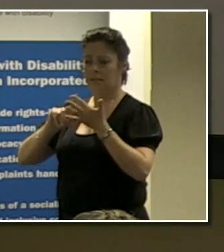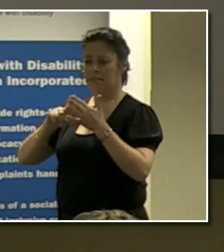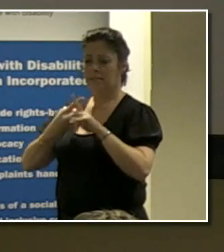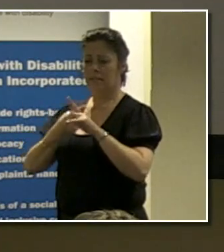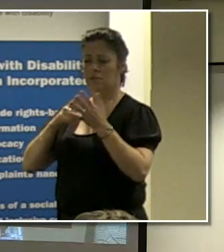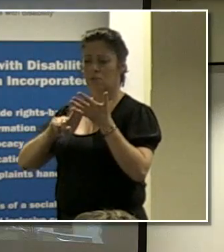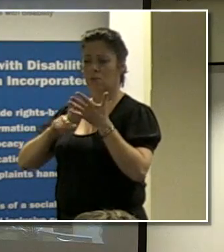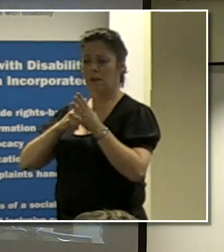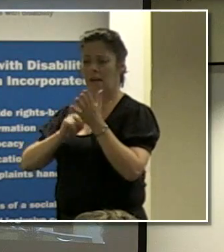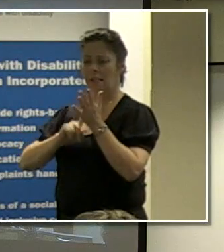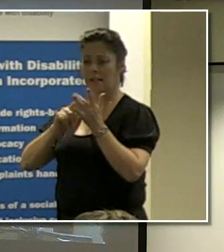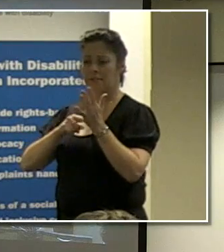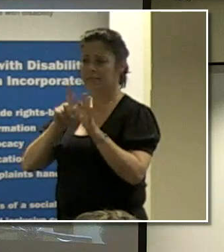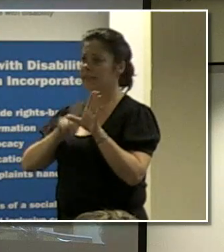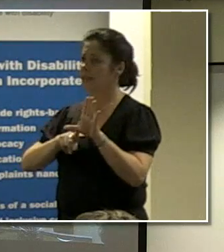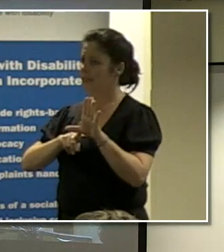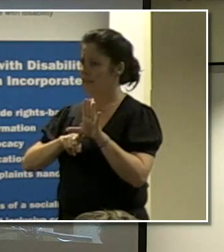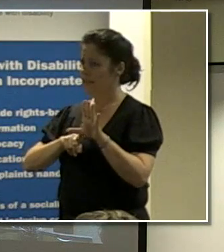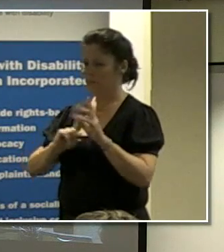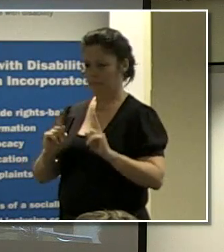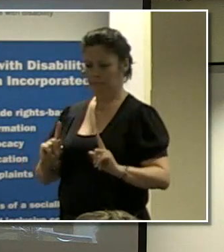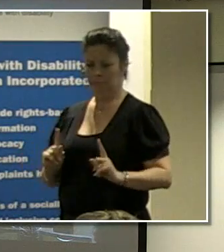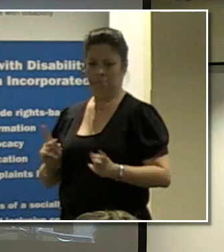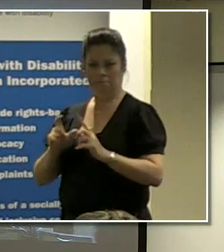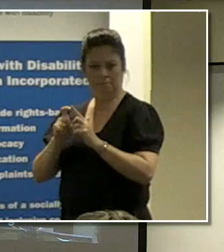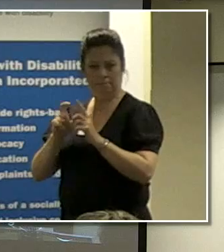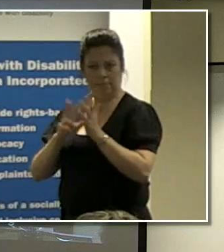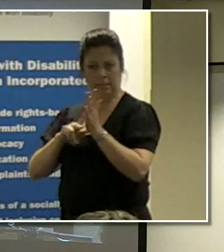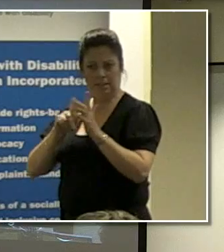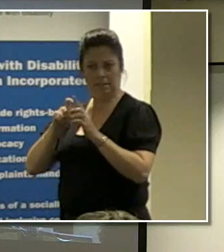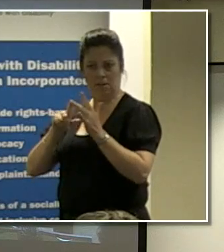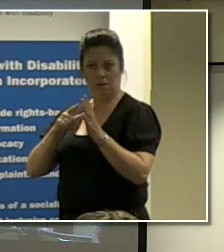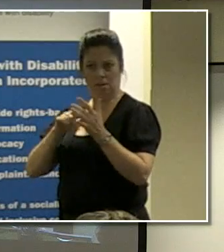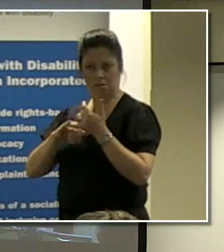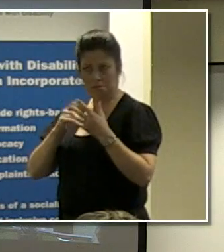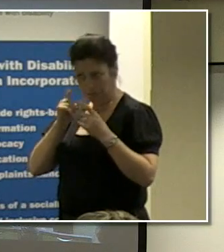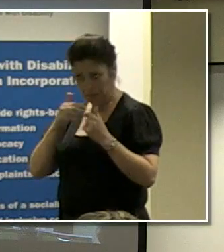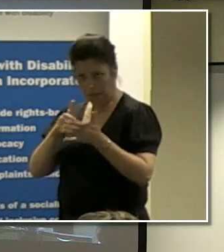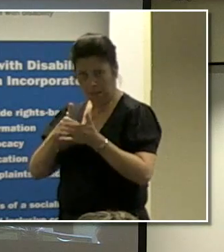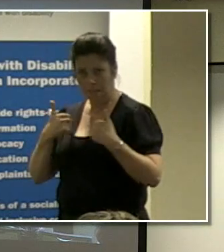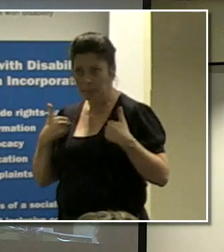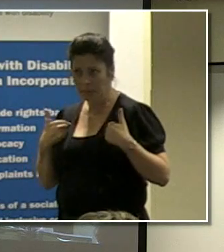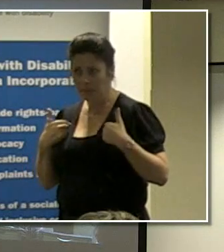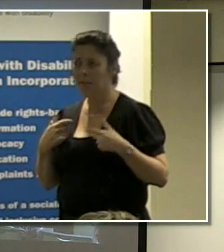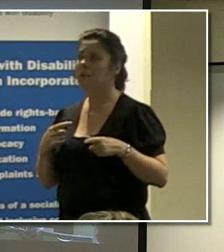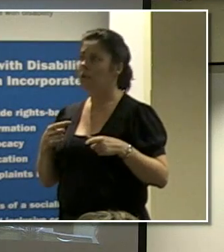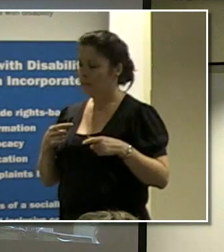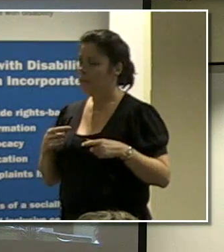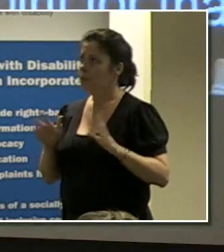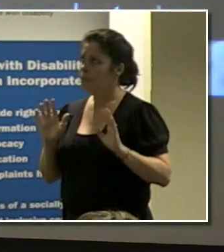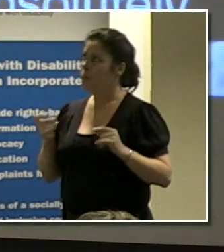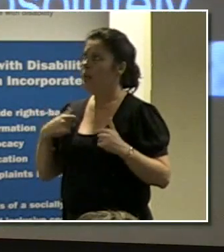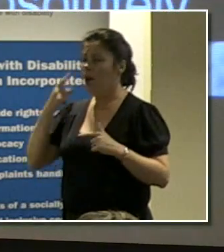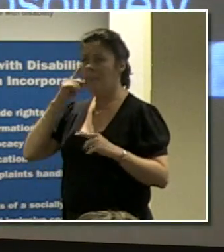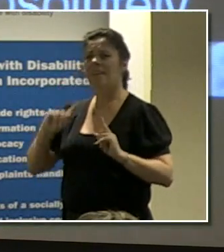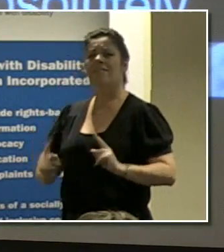So, look, I think the starting point for that is to have an absolute acceptance that people with disability have